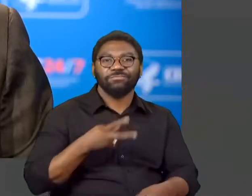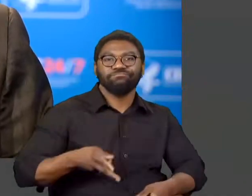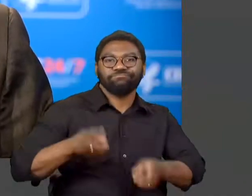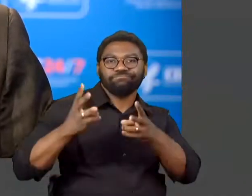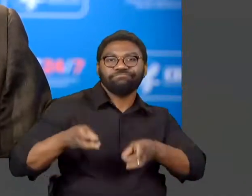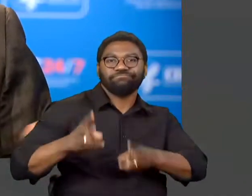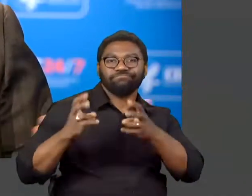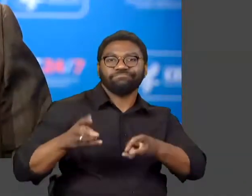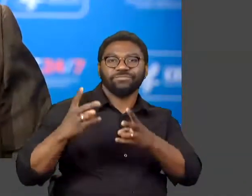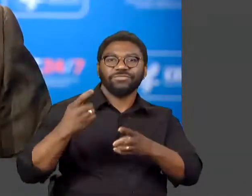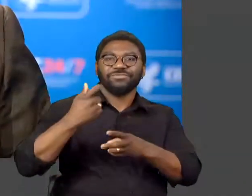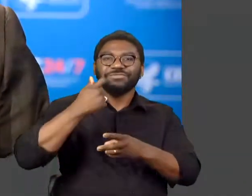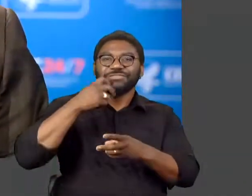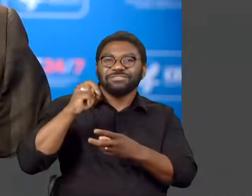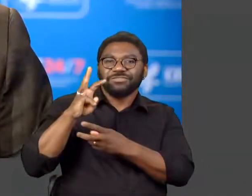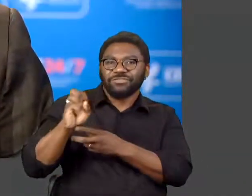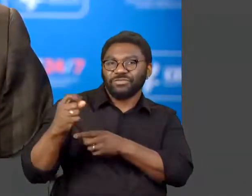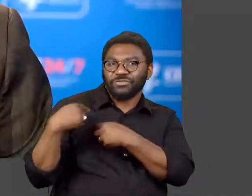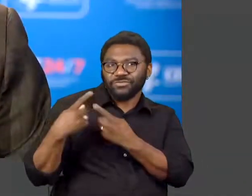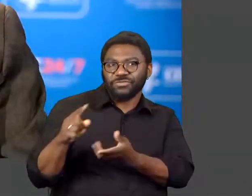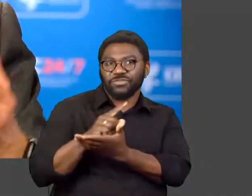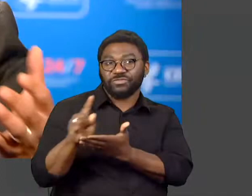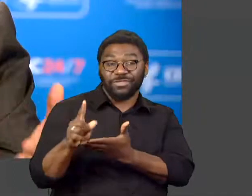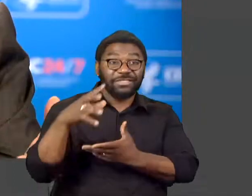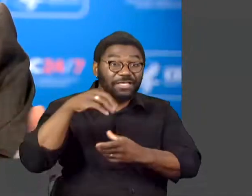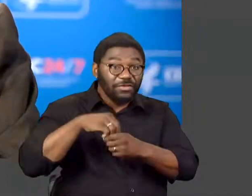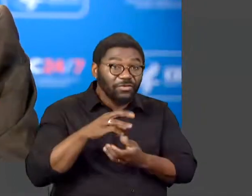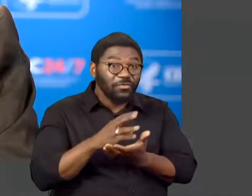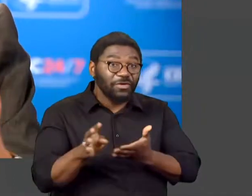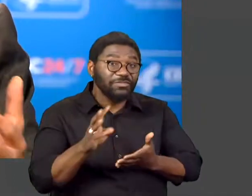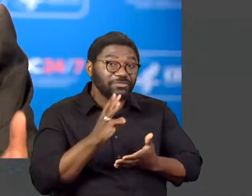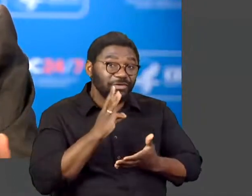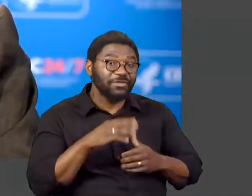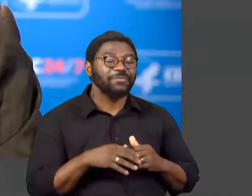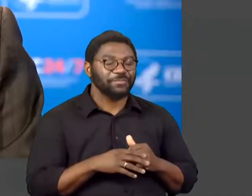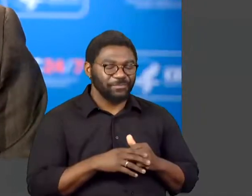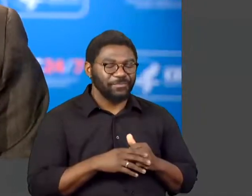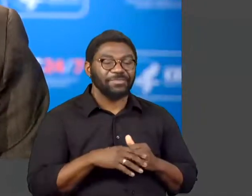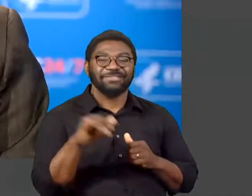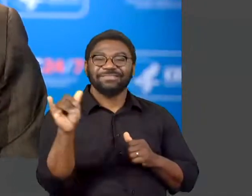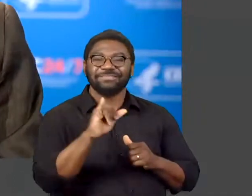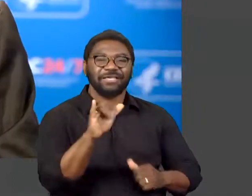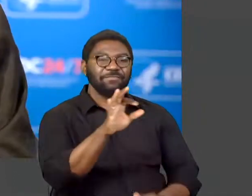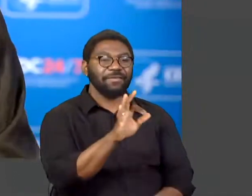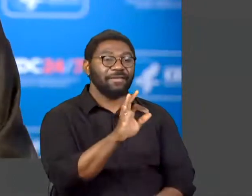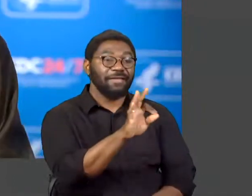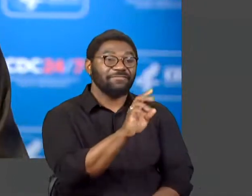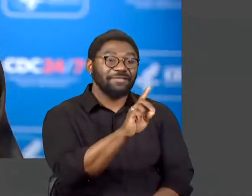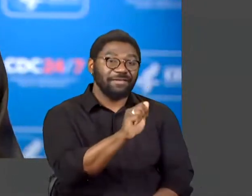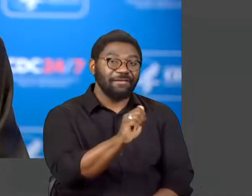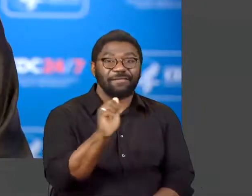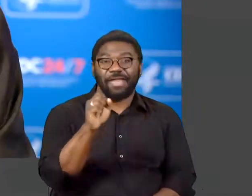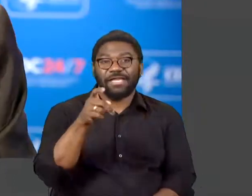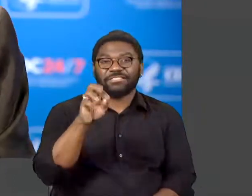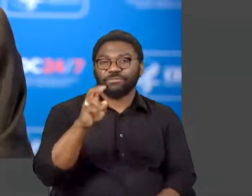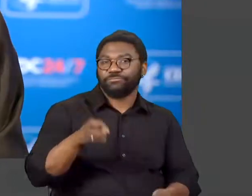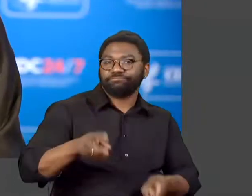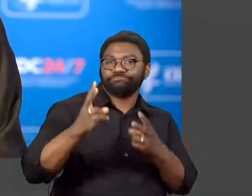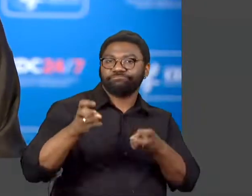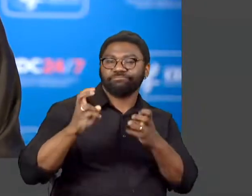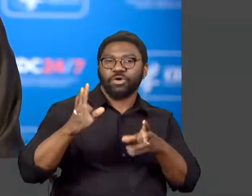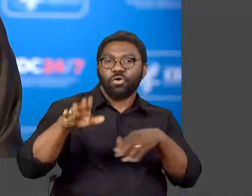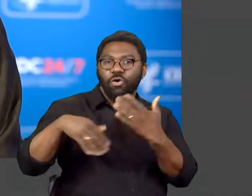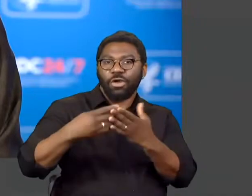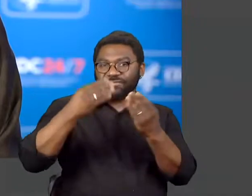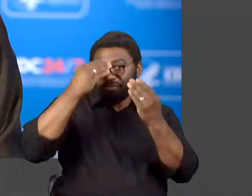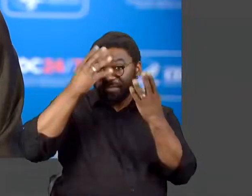from the past week, including with things like wastewater. Similarly, our colleagues at FDA and ASPR. So the most important thing, Dr. Patak, is not just